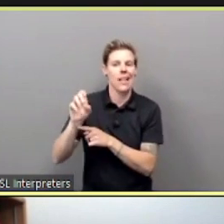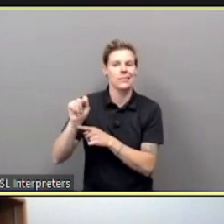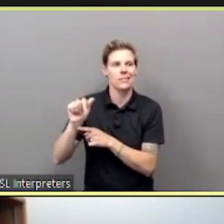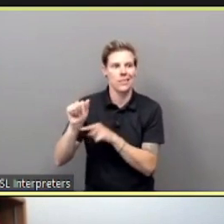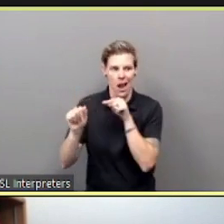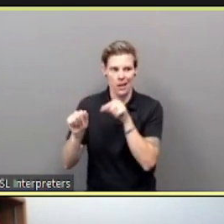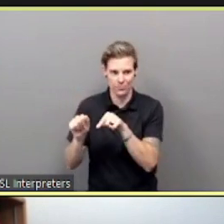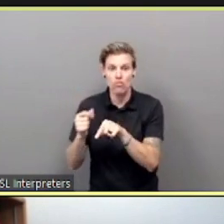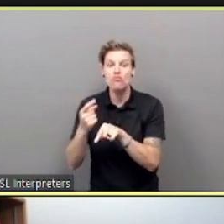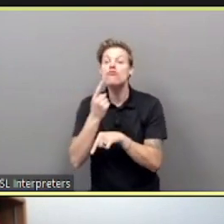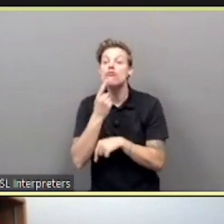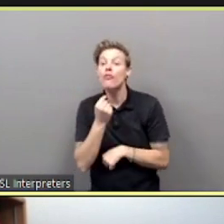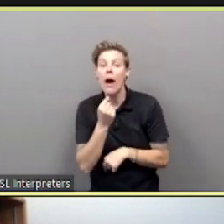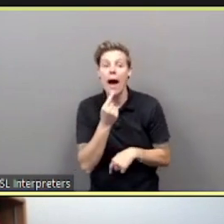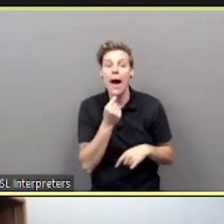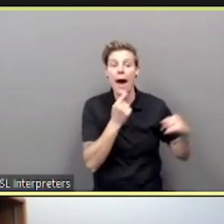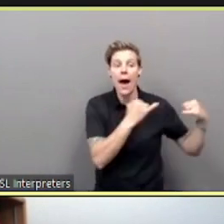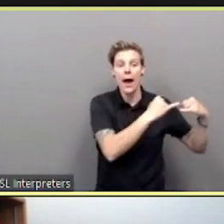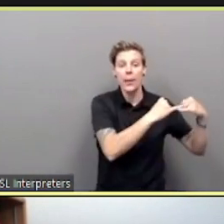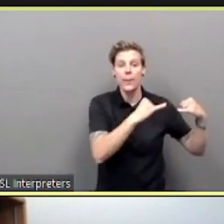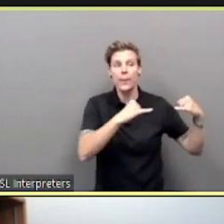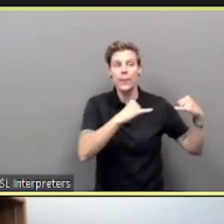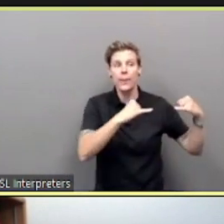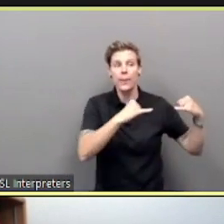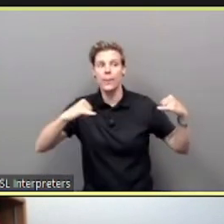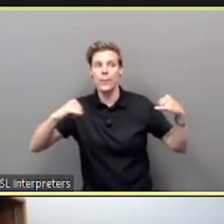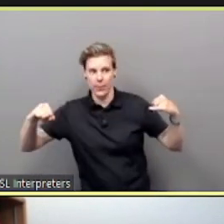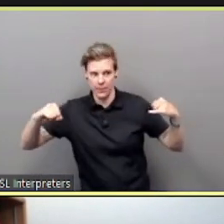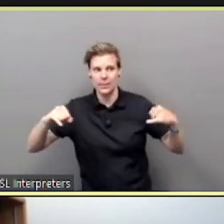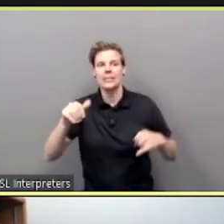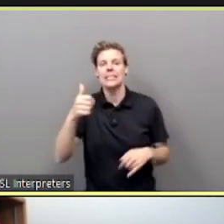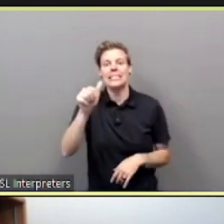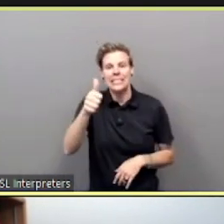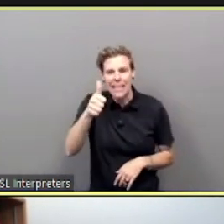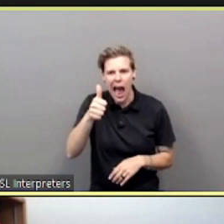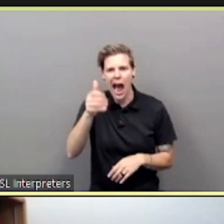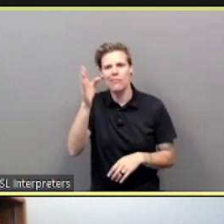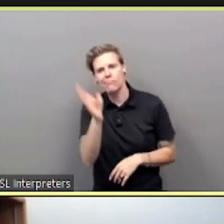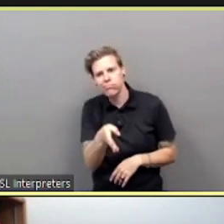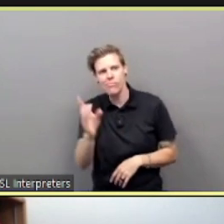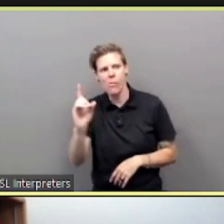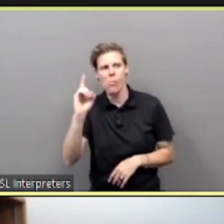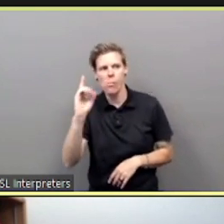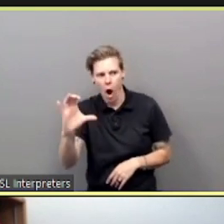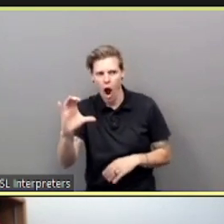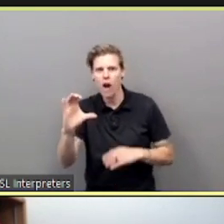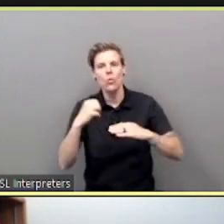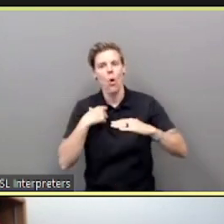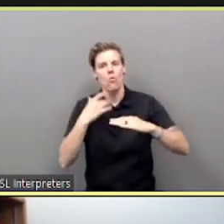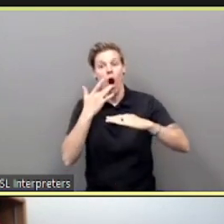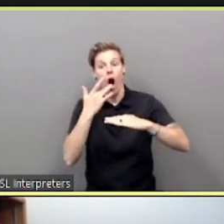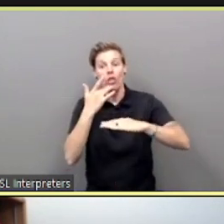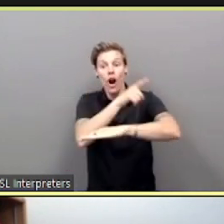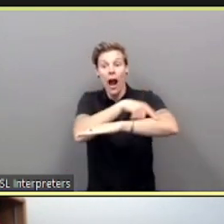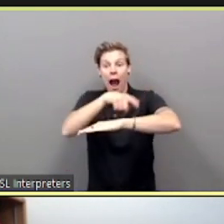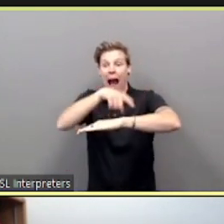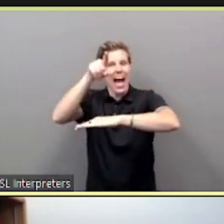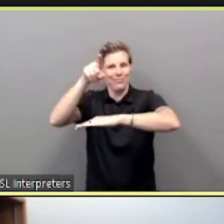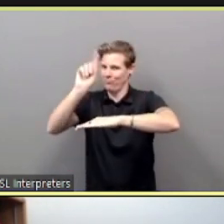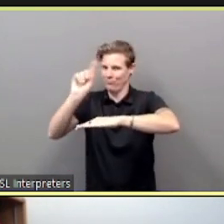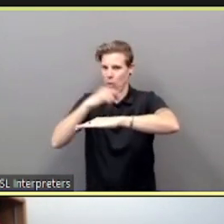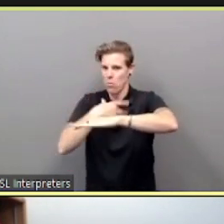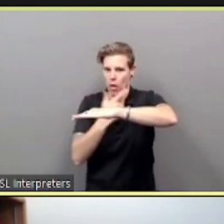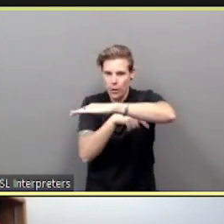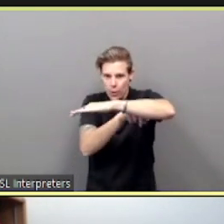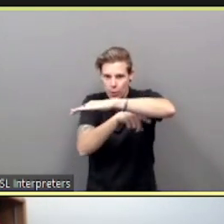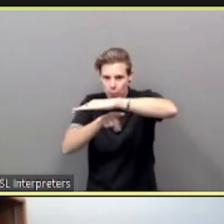per 100,000 threshold. We would like to see our case count below that red bar, and you can see that